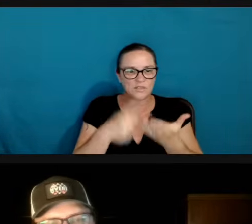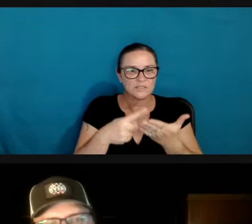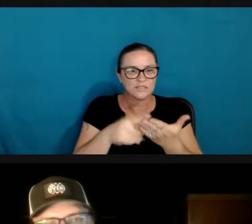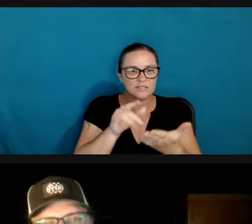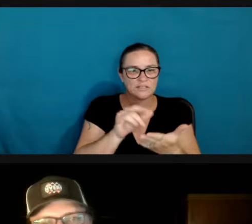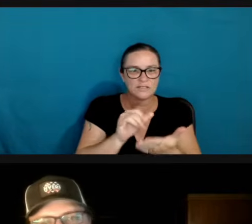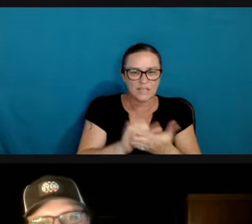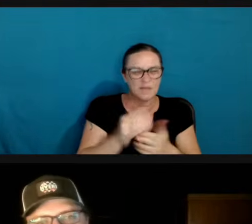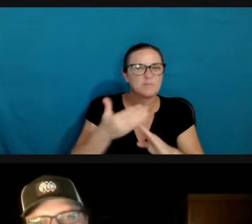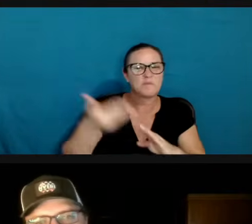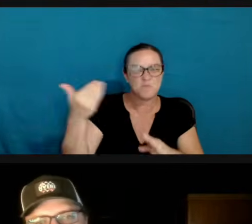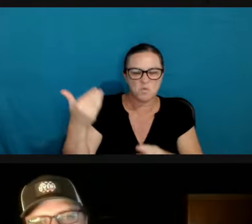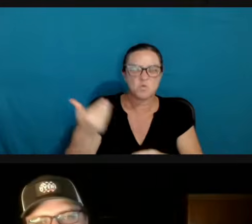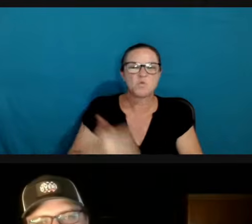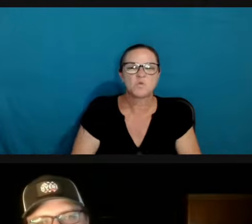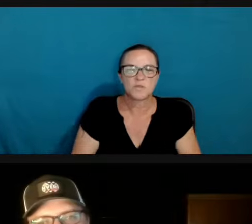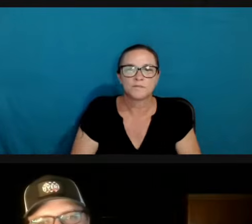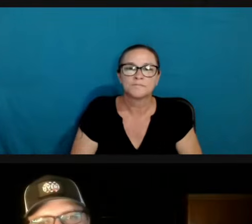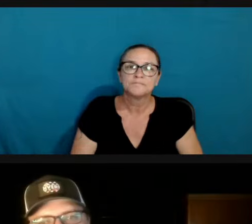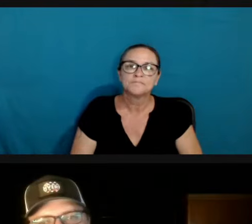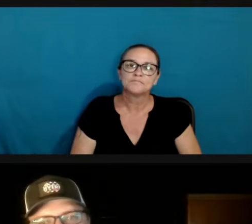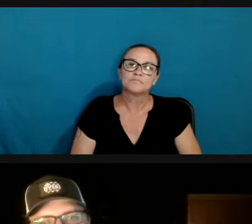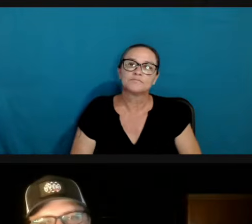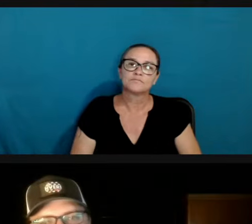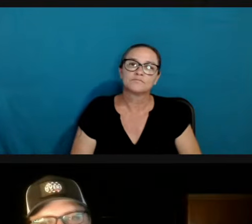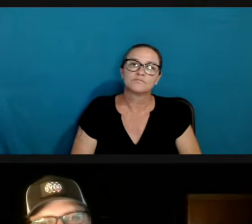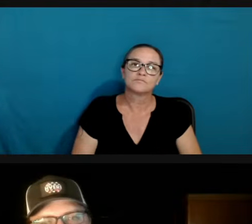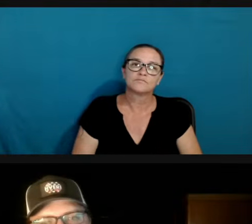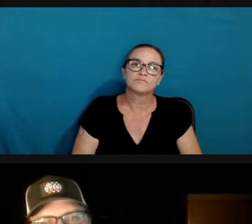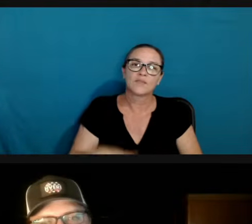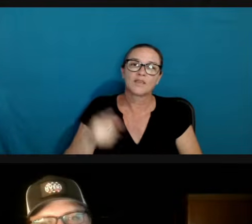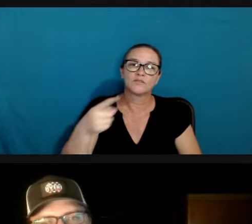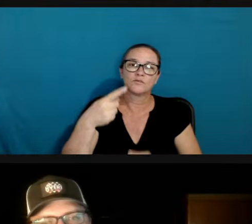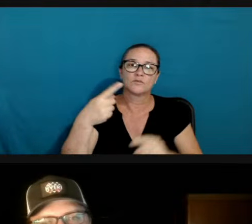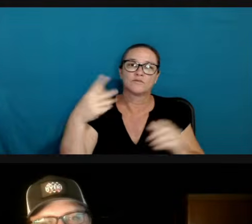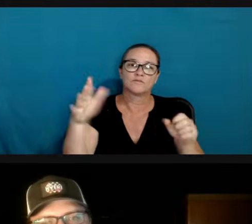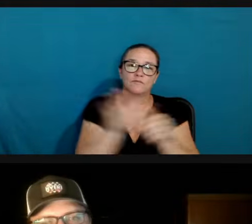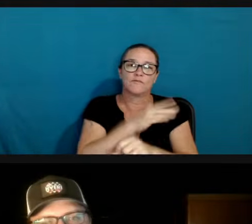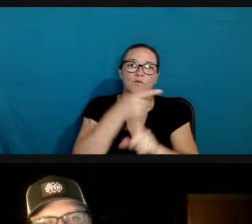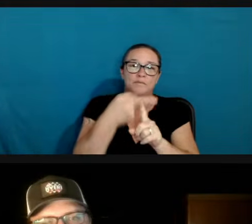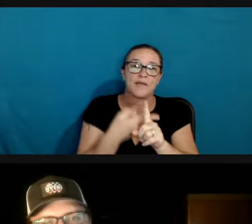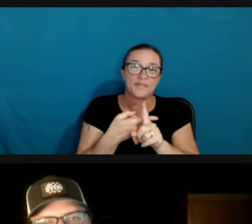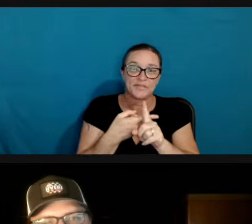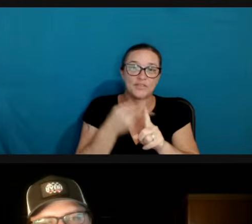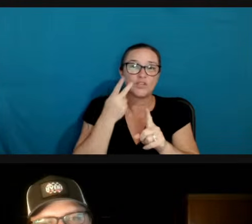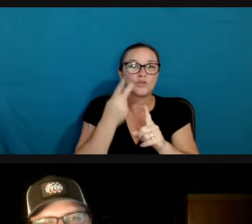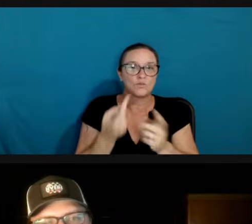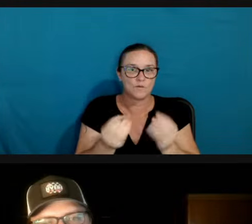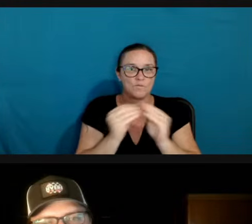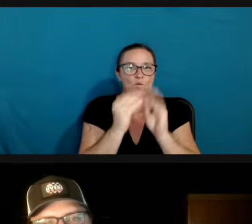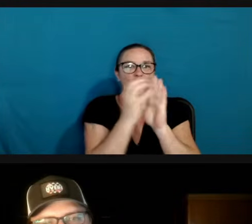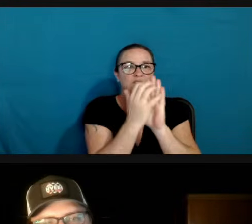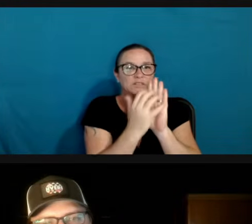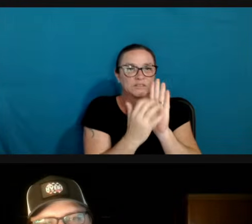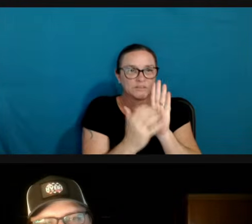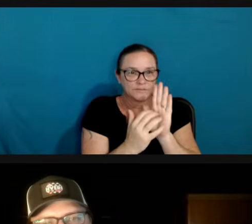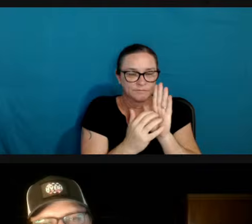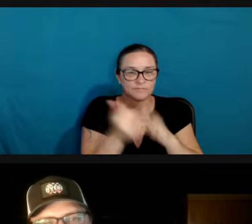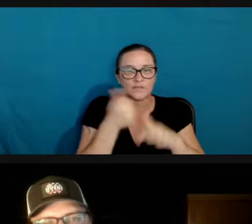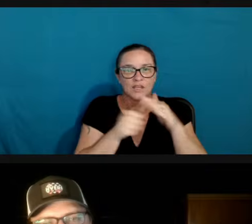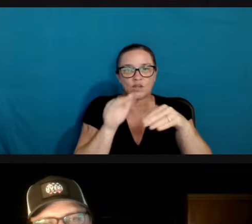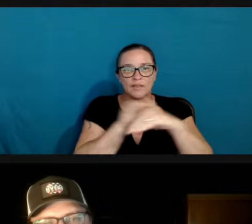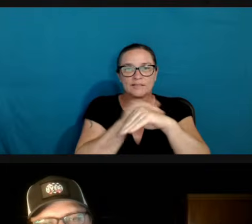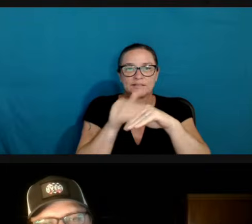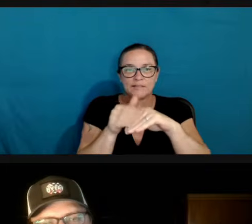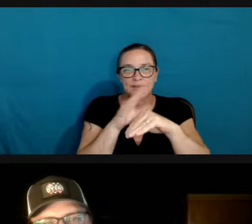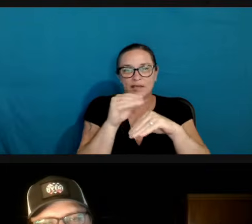previously and recently. Where in the last month, you see that population much more clearly there under the summit, and then dragging out to the